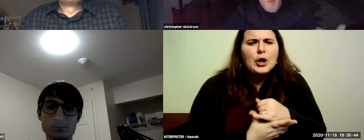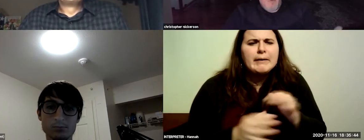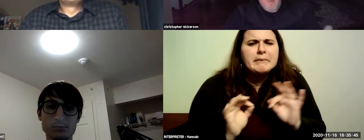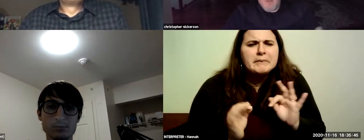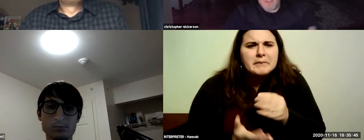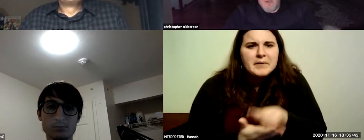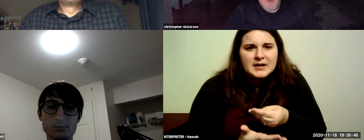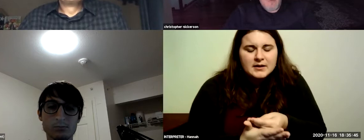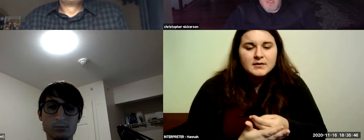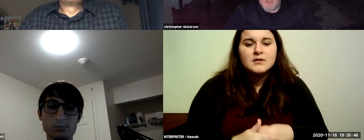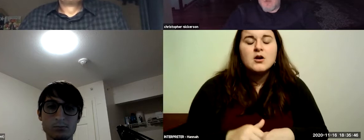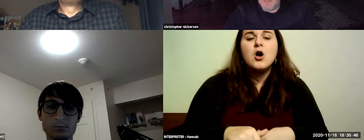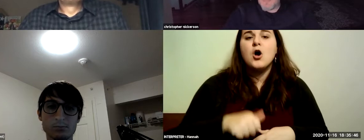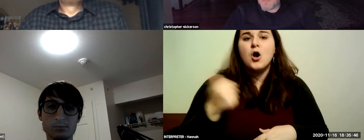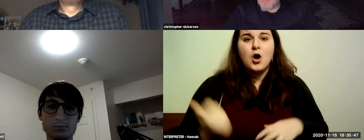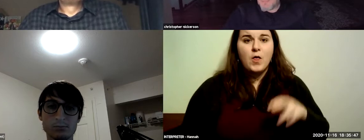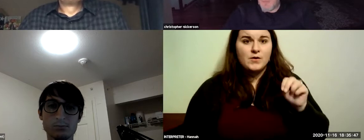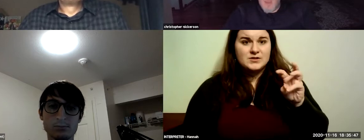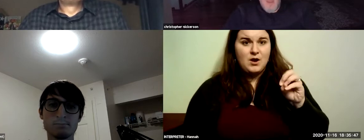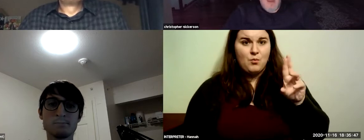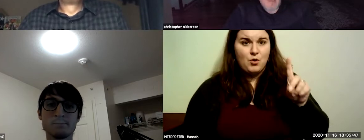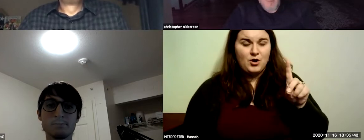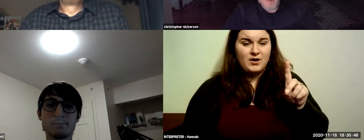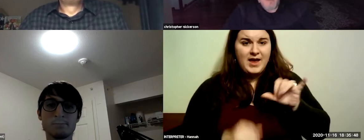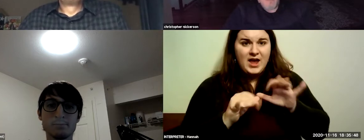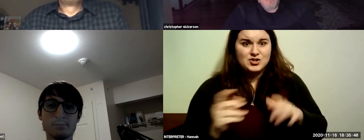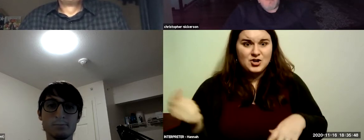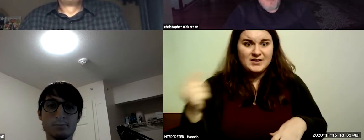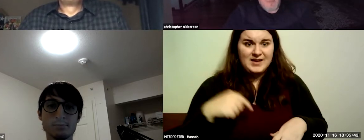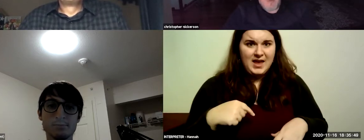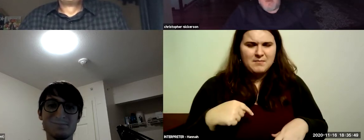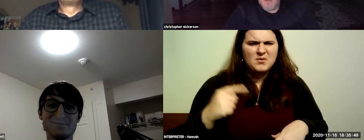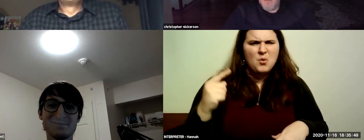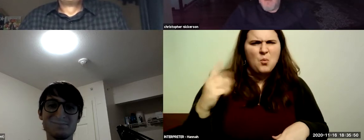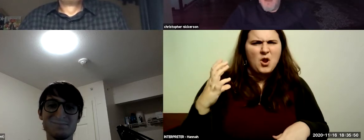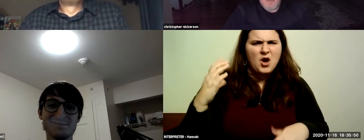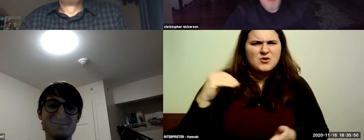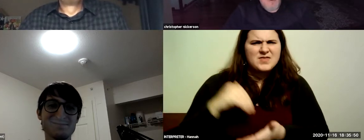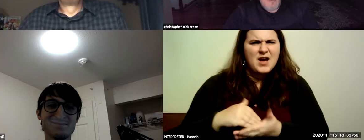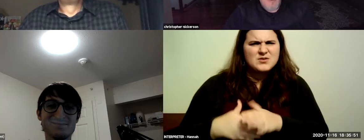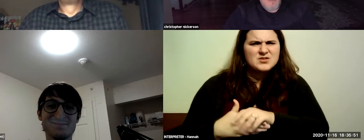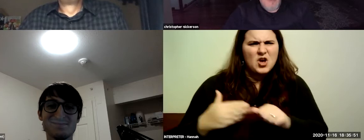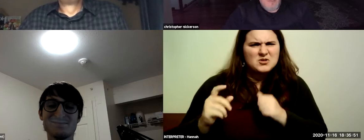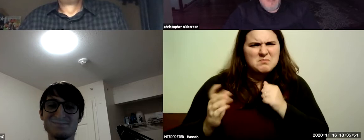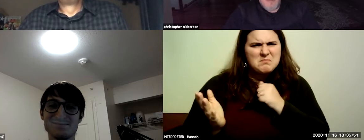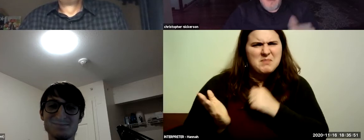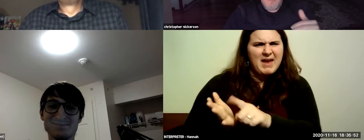brought another network engineer in who was getting 100 grand. And I was smoking this dude and I was pissed about it. And so